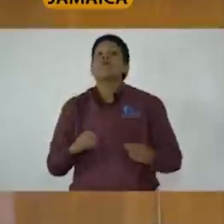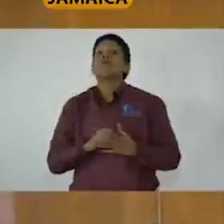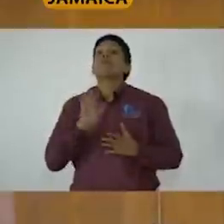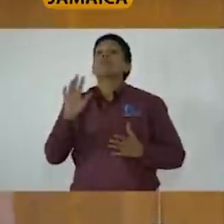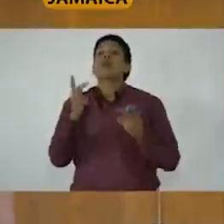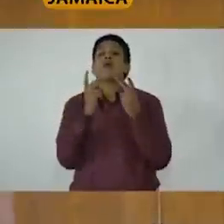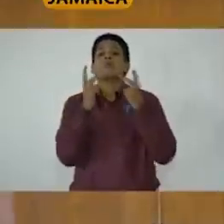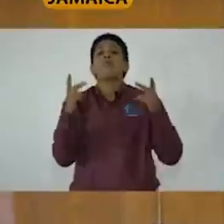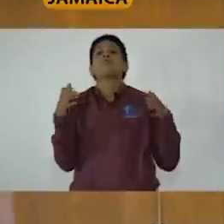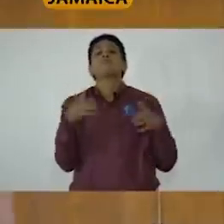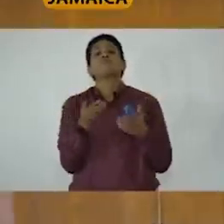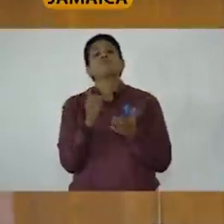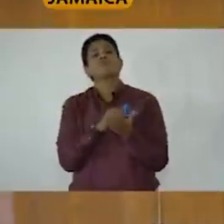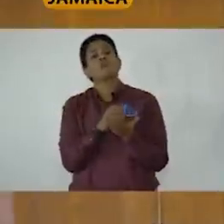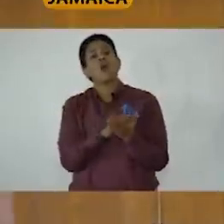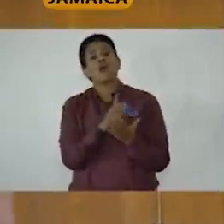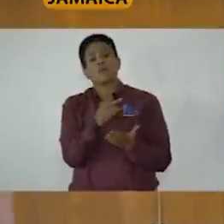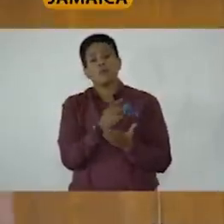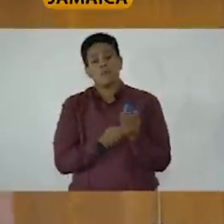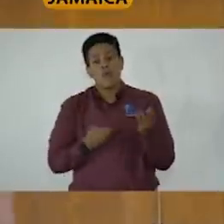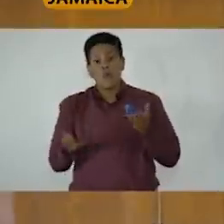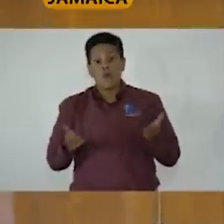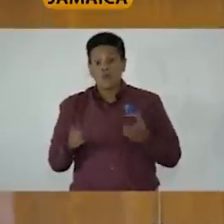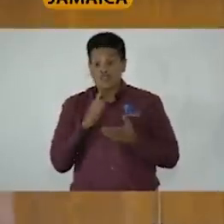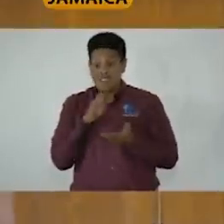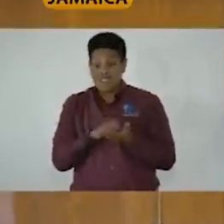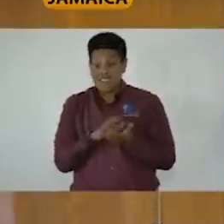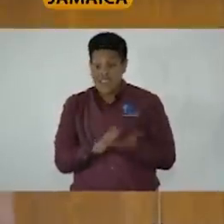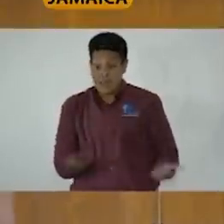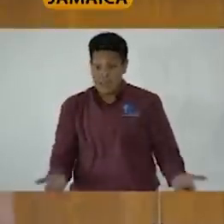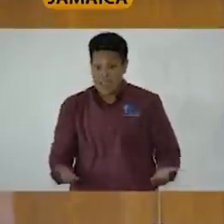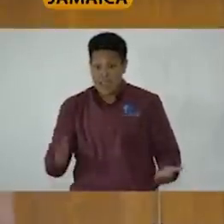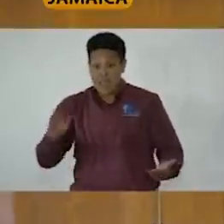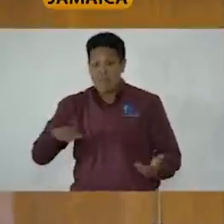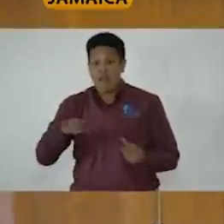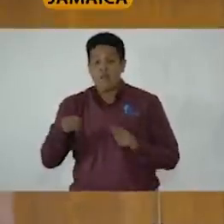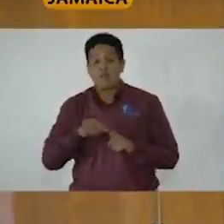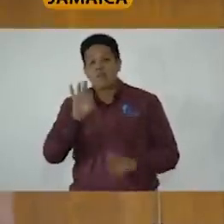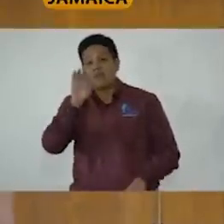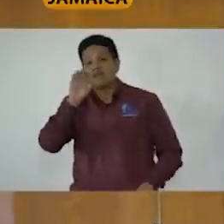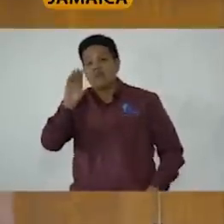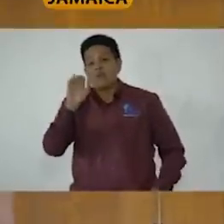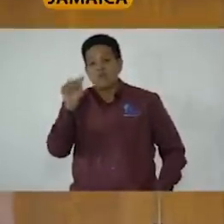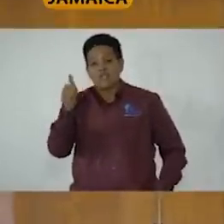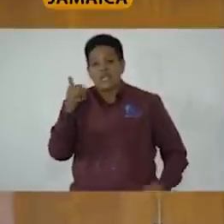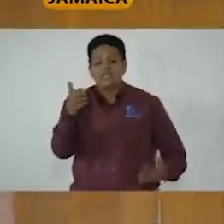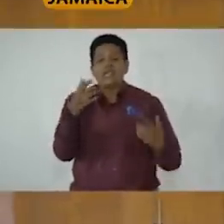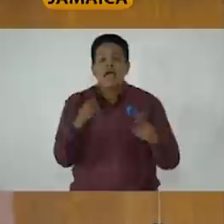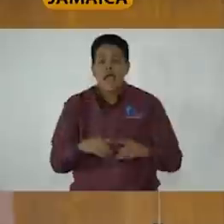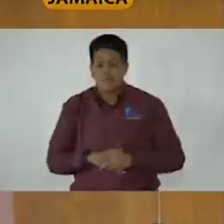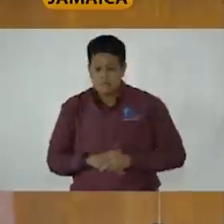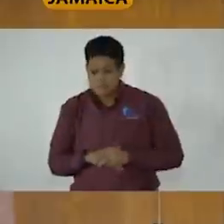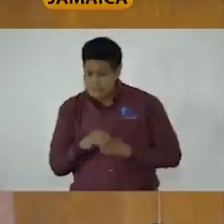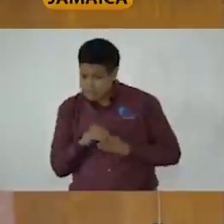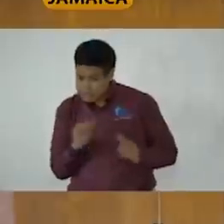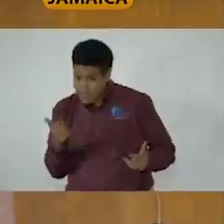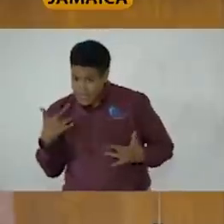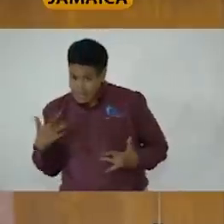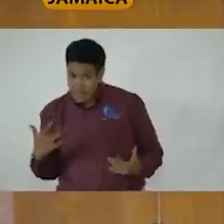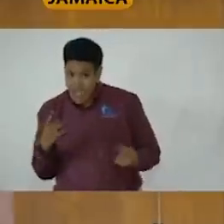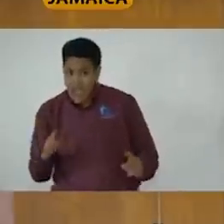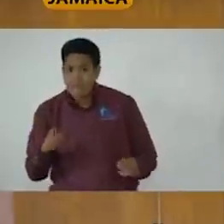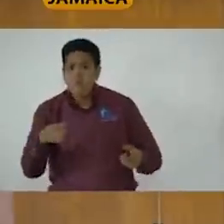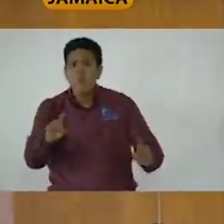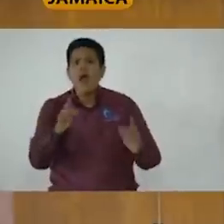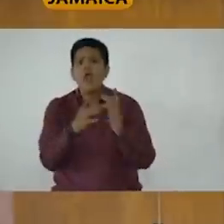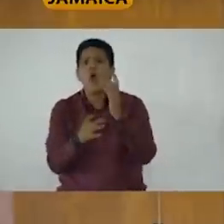public bodies document, both of which were tabled in the House on February 10th. In any event, Madam Speaker, while